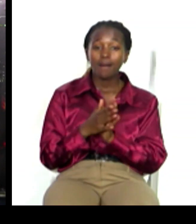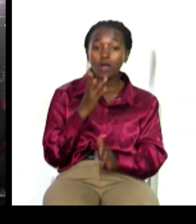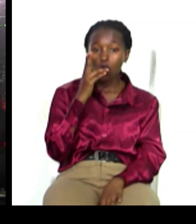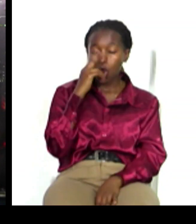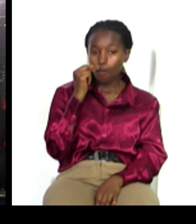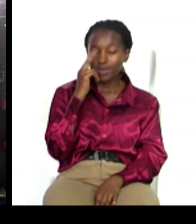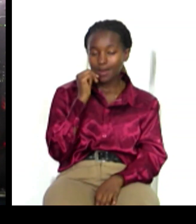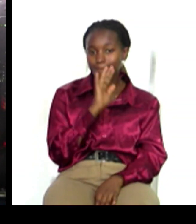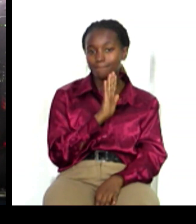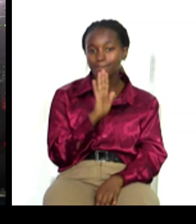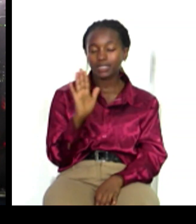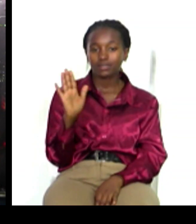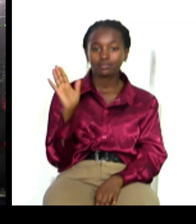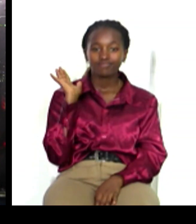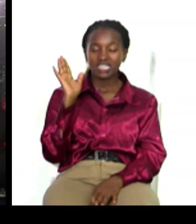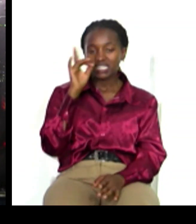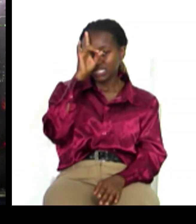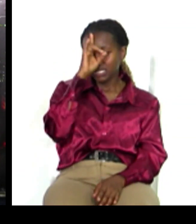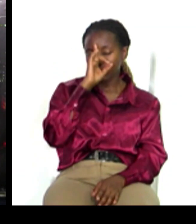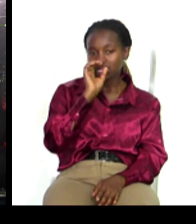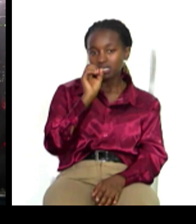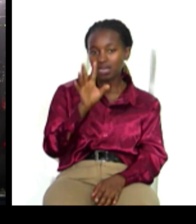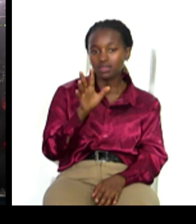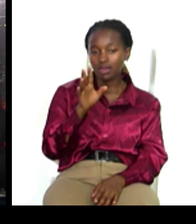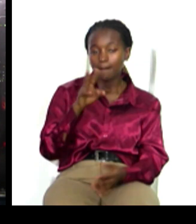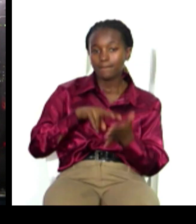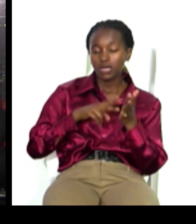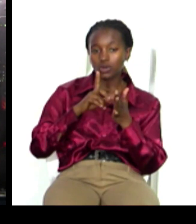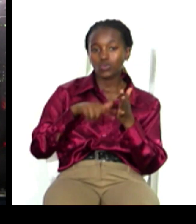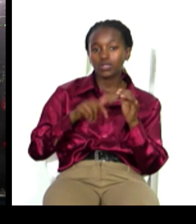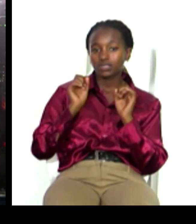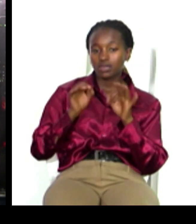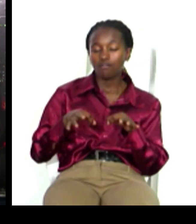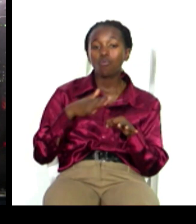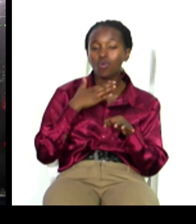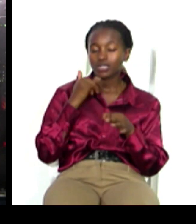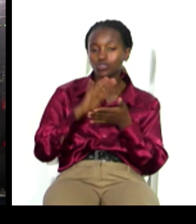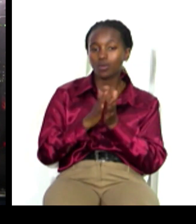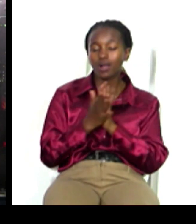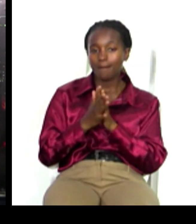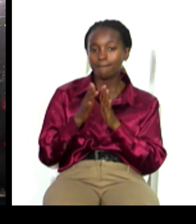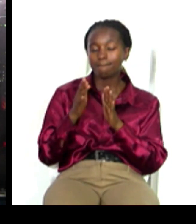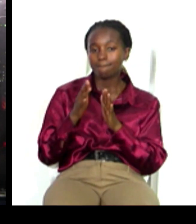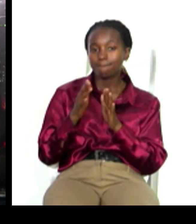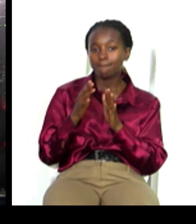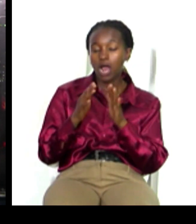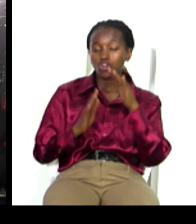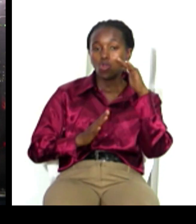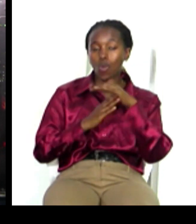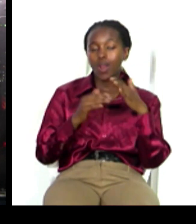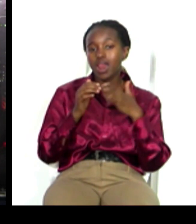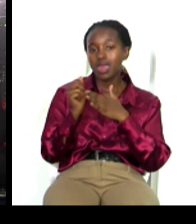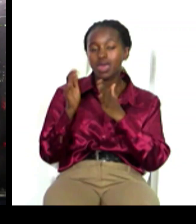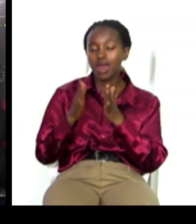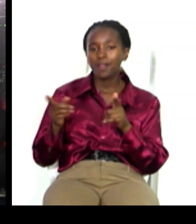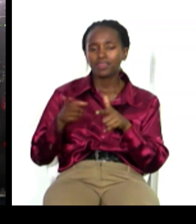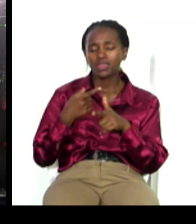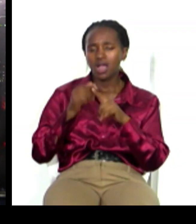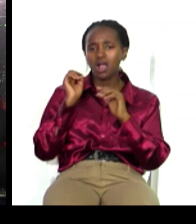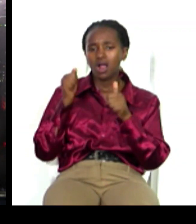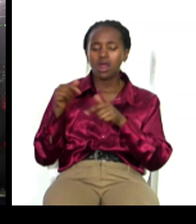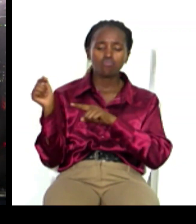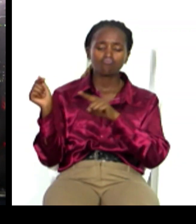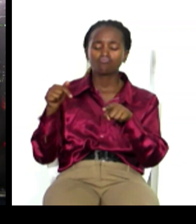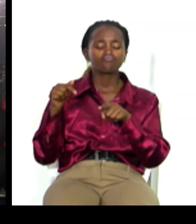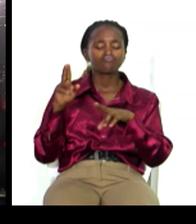it. Hakuna penye kama Junet angekuwa vizuri anataka hiyo seat yenye anataka kuwa majority leader, si angeenda akalie hiyo